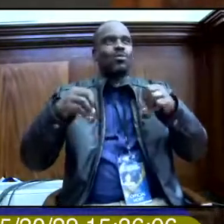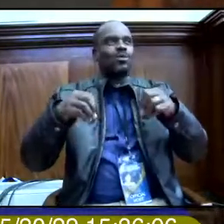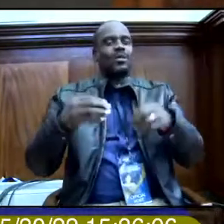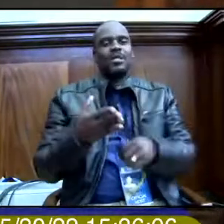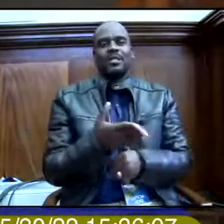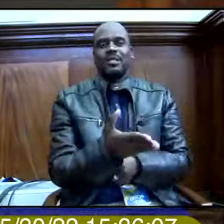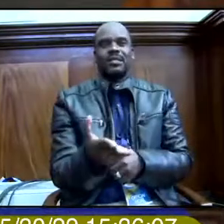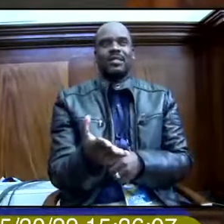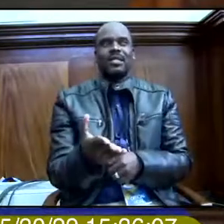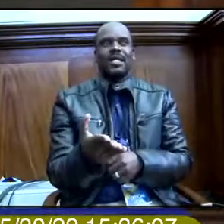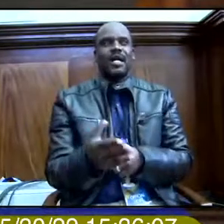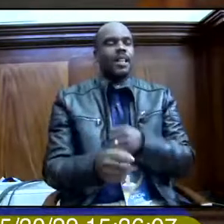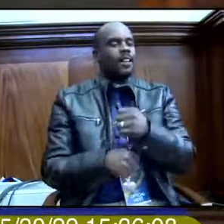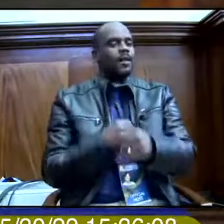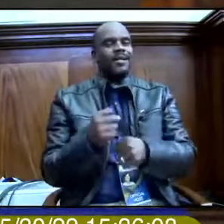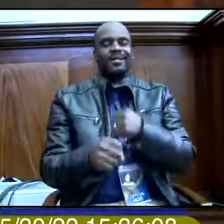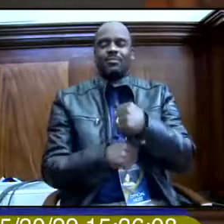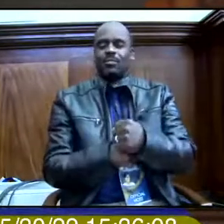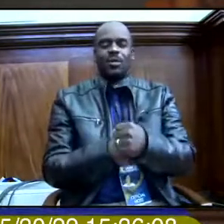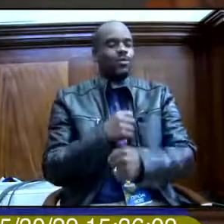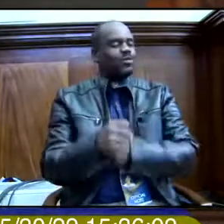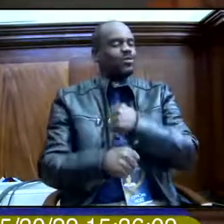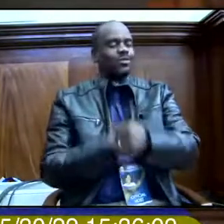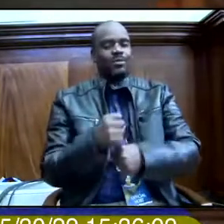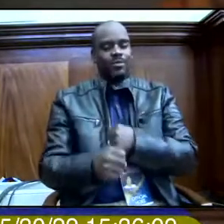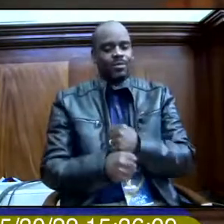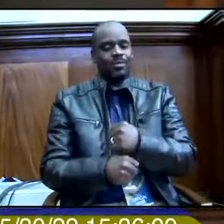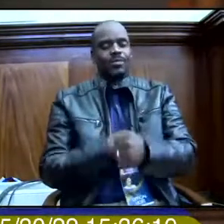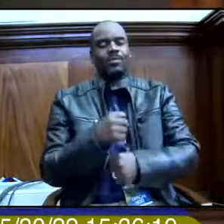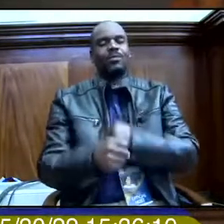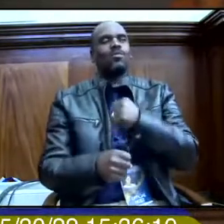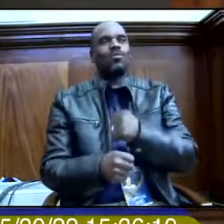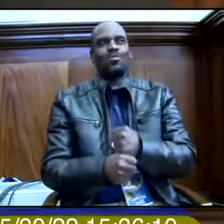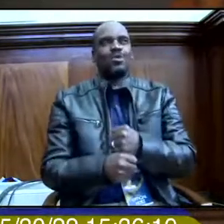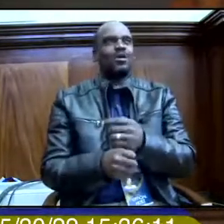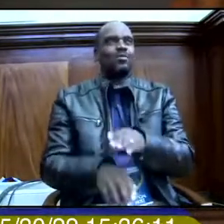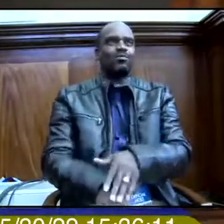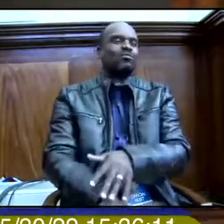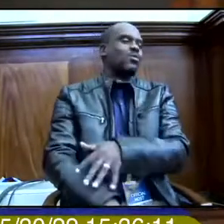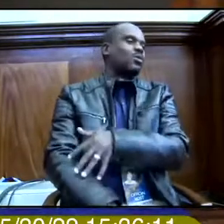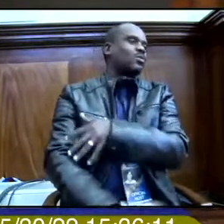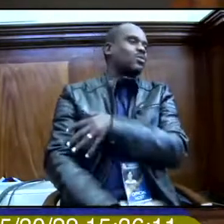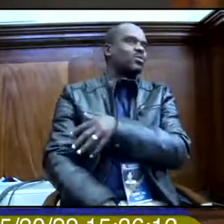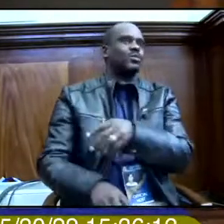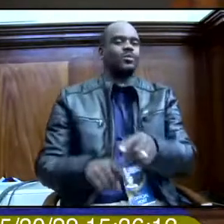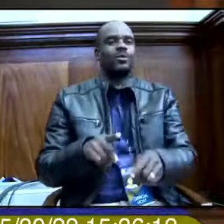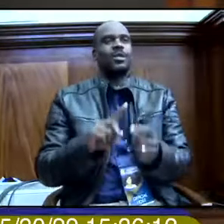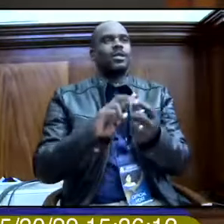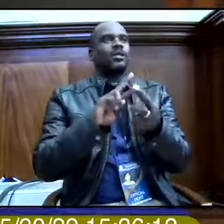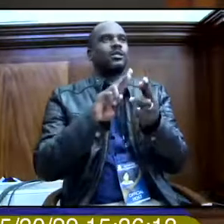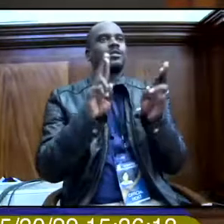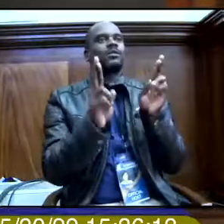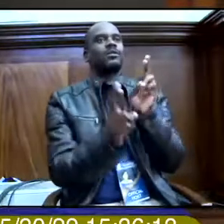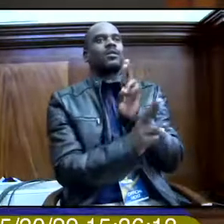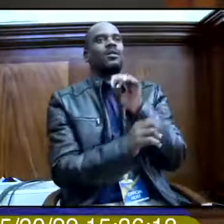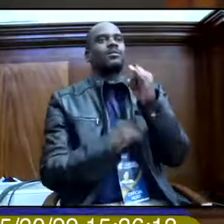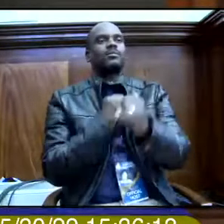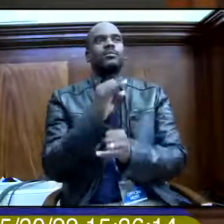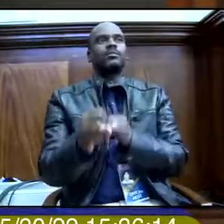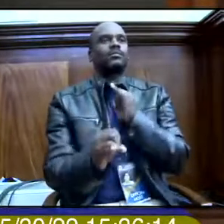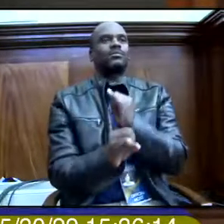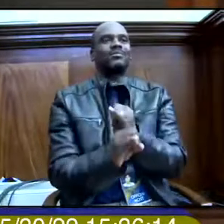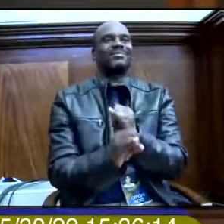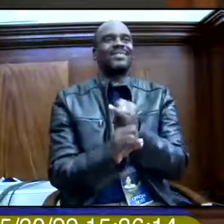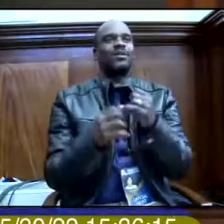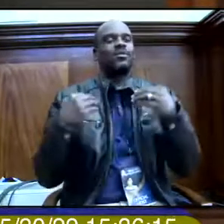last many years longer the attention being given to the fourth industrial revolution in its current form